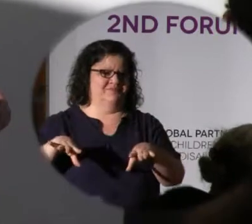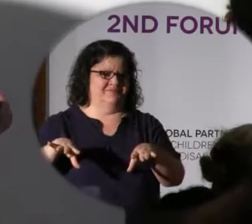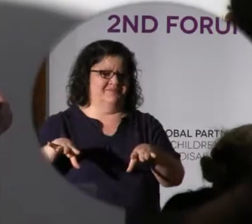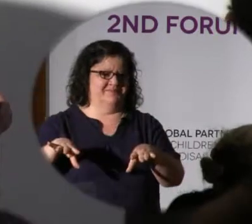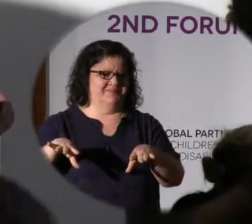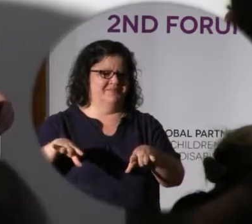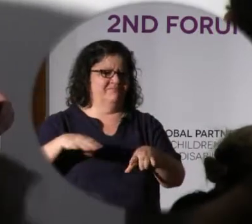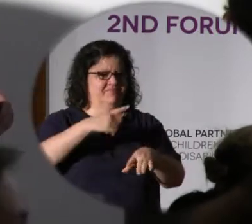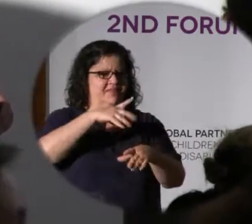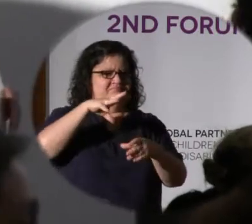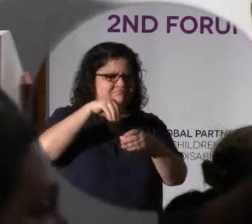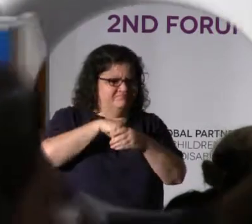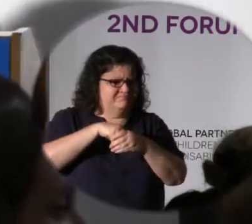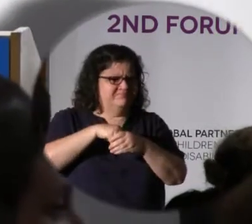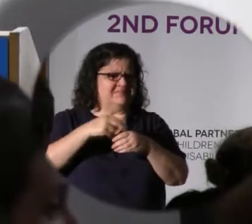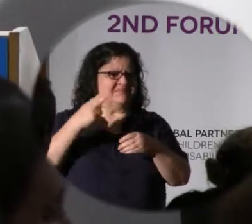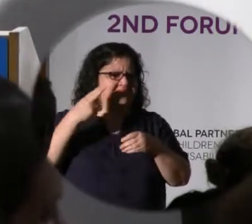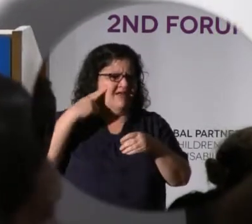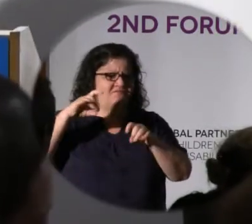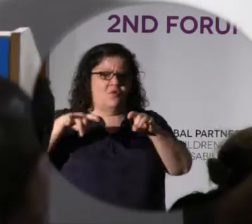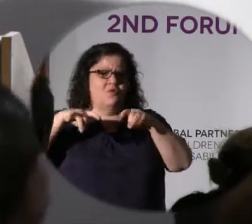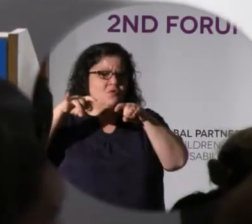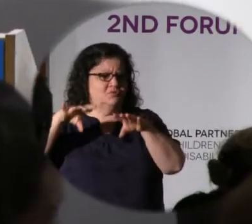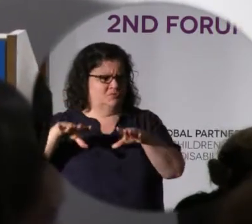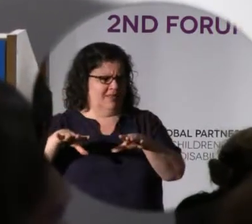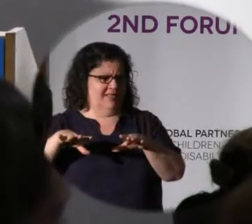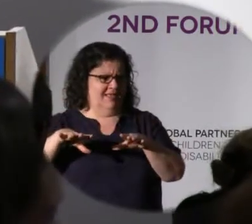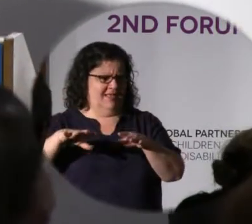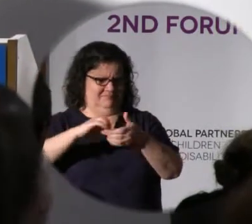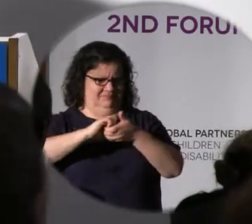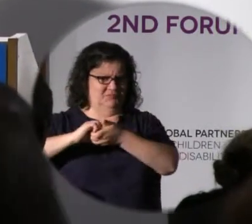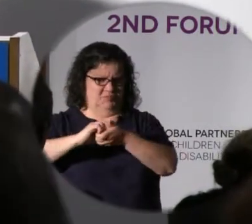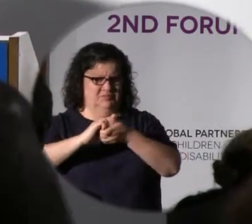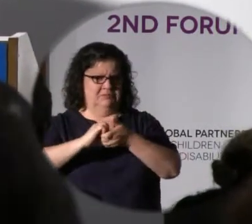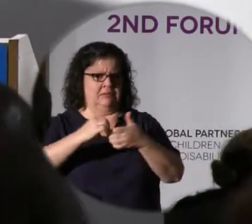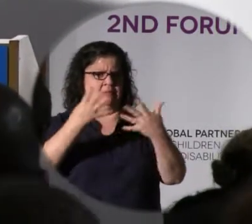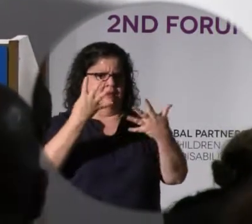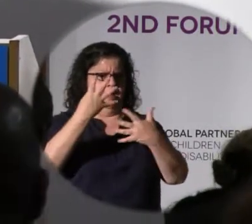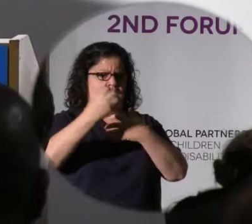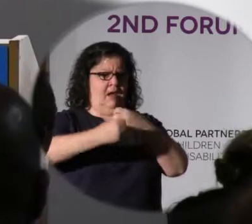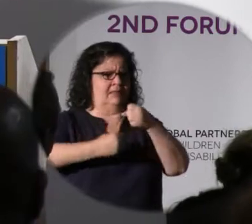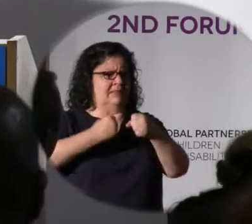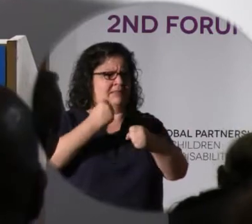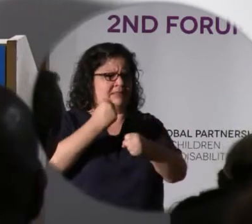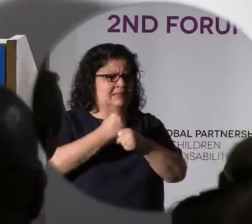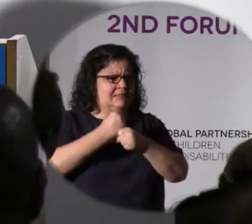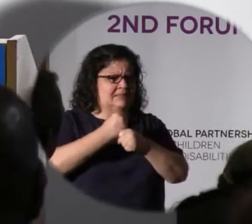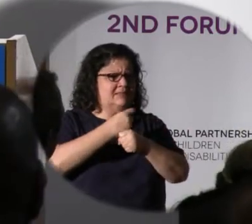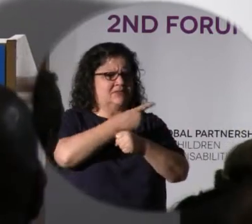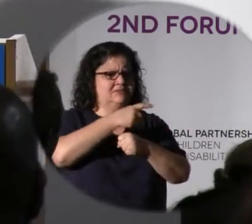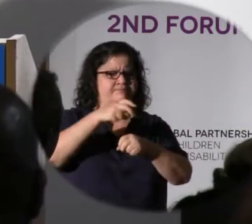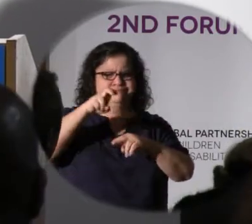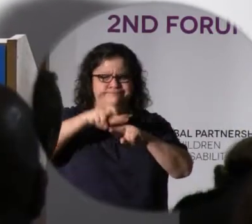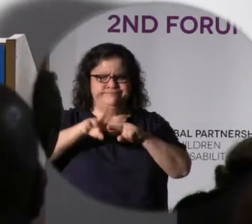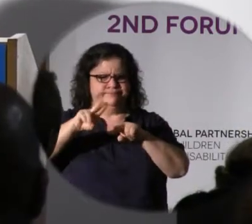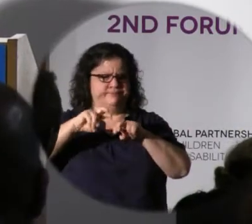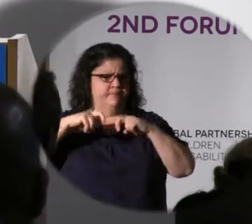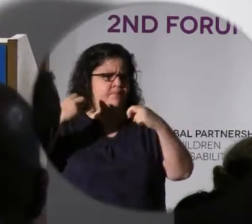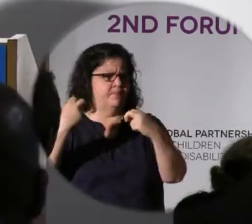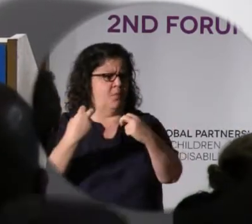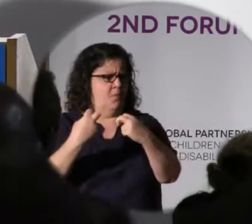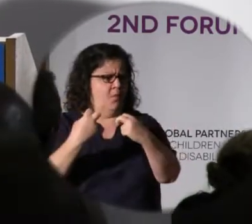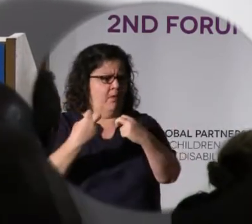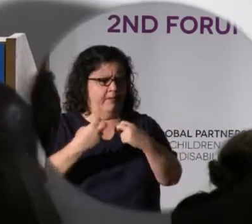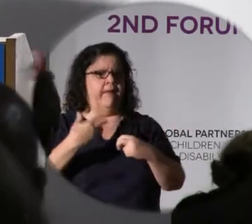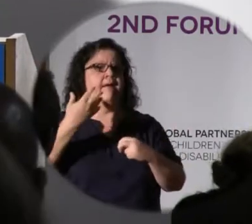years and has been a board member of the World Federation of the Deaf since 2013. In July 2013, he was